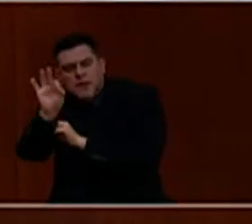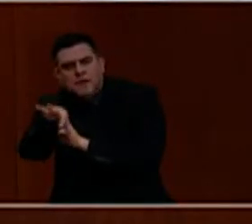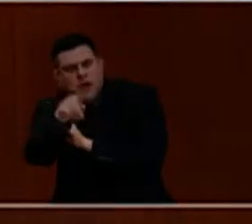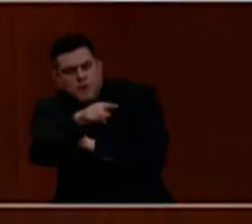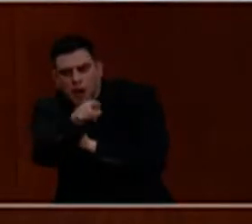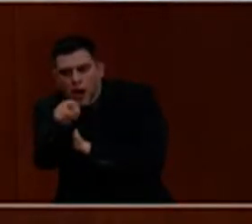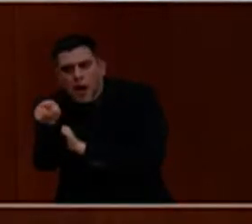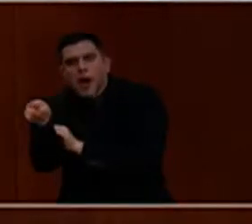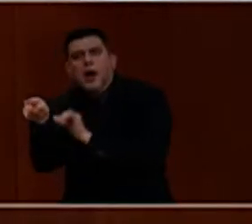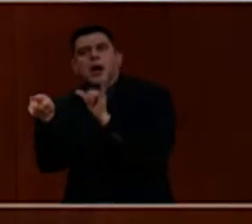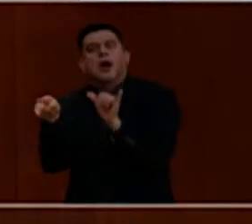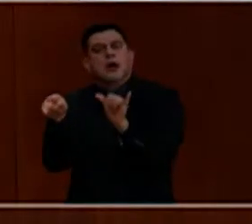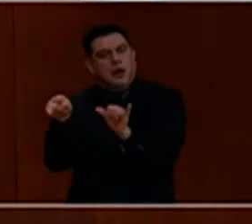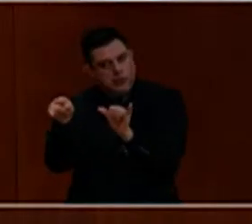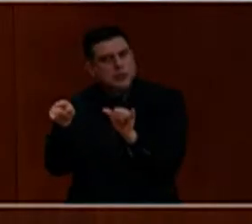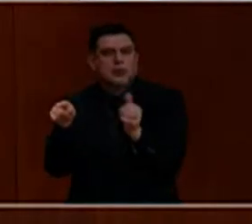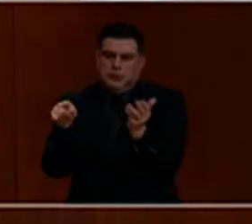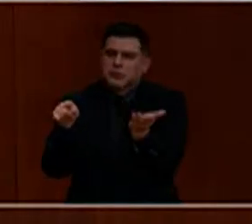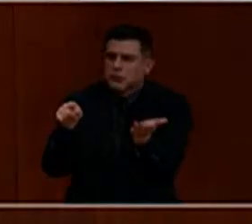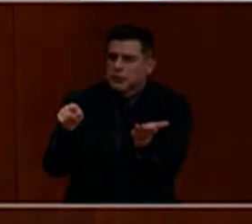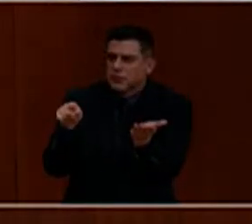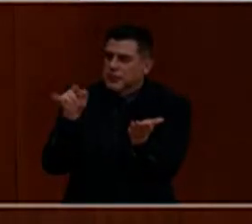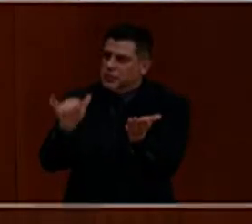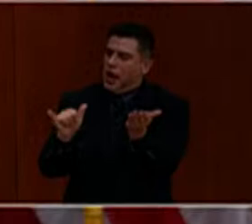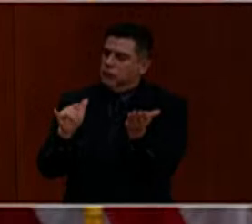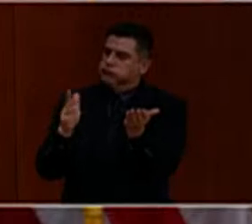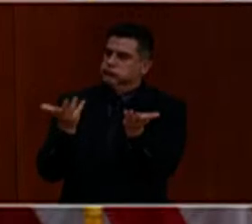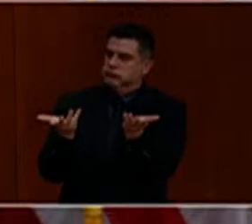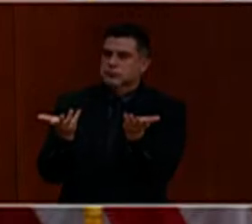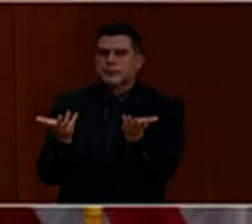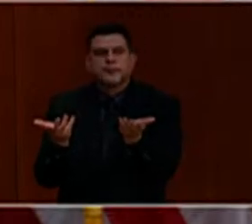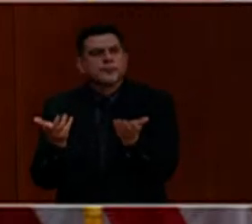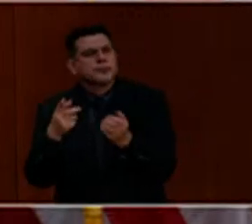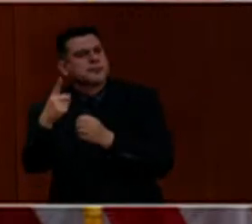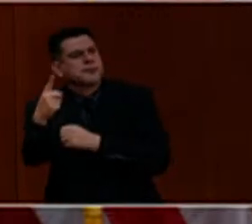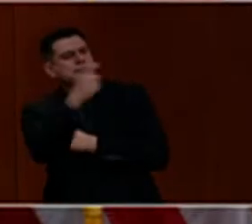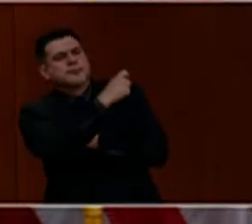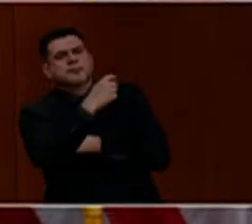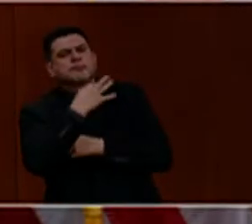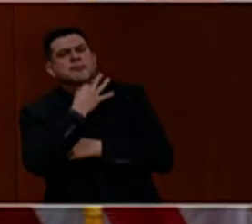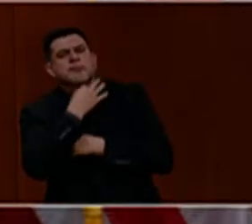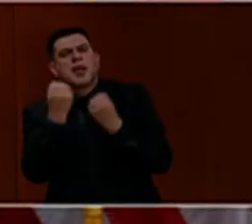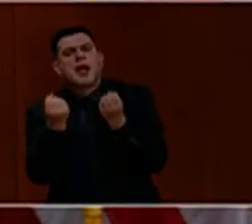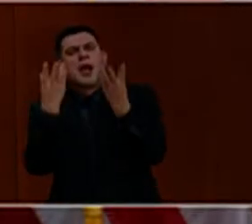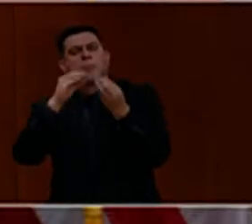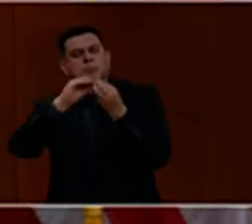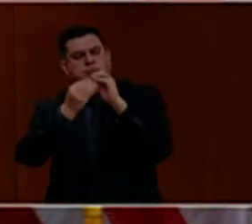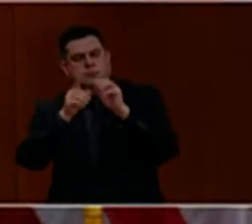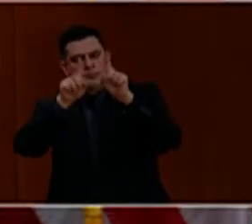tests for the last month or so? I mean, we compare us to like Texas, which is bigger than us. I mean,